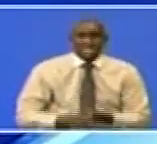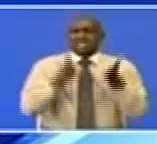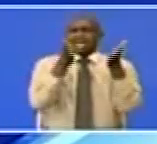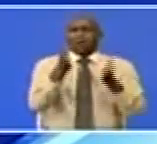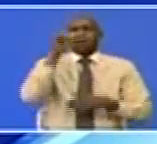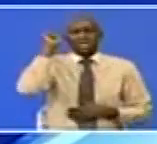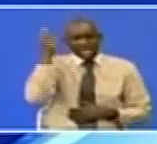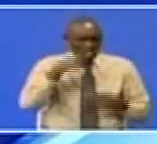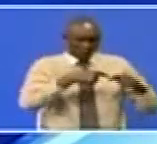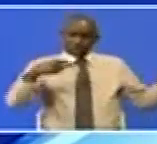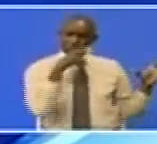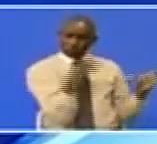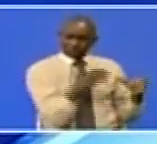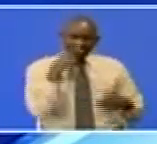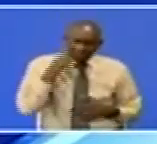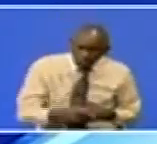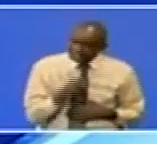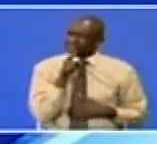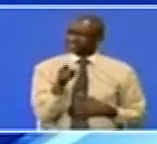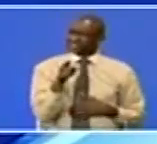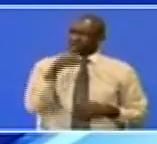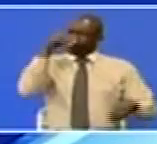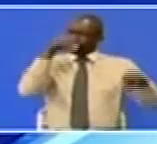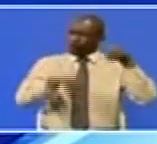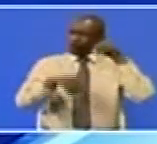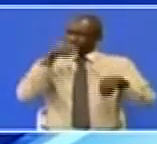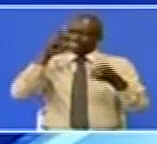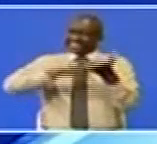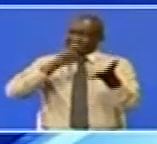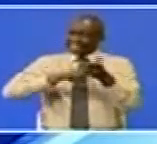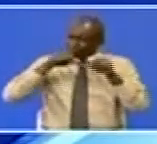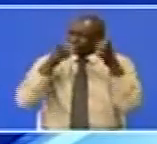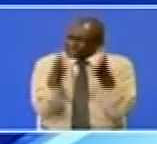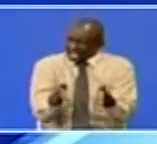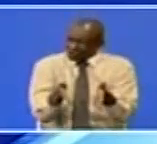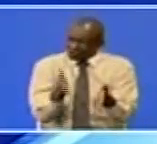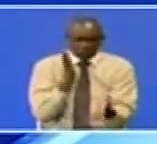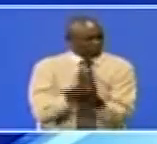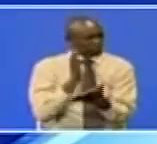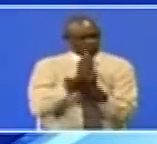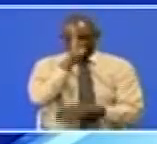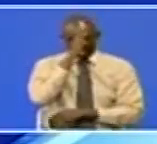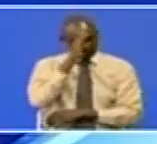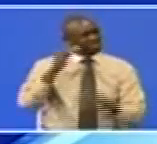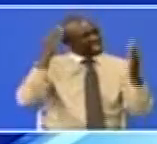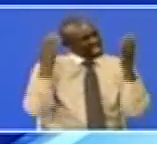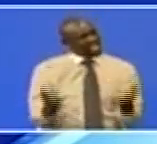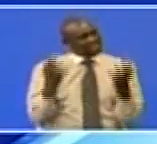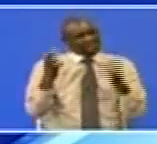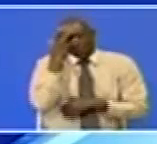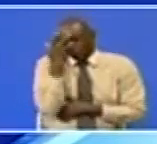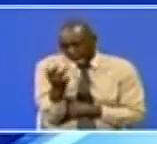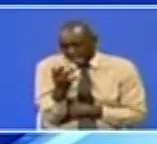Now, Kenya's opposition says the integrity of the ongoing voter registration exercise is in serious doubt after irregularities that